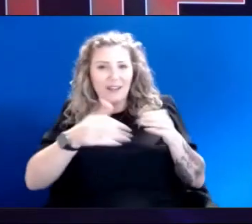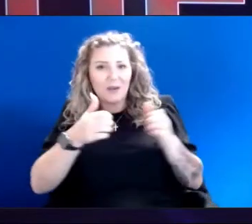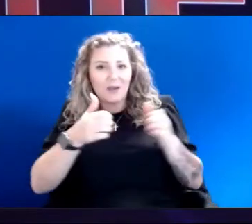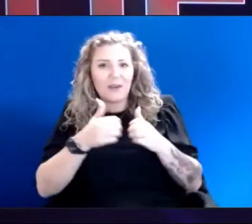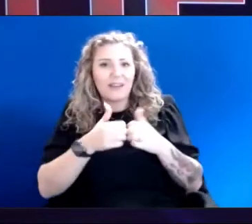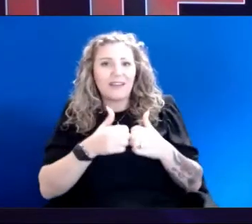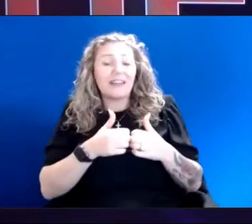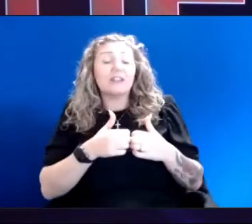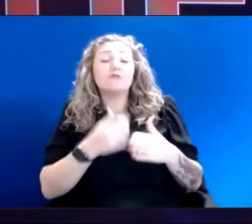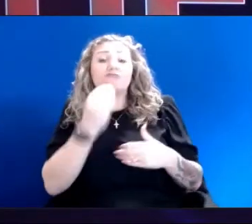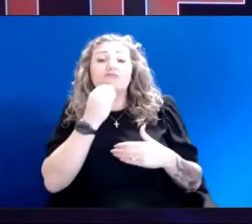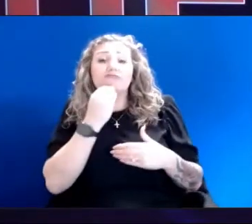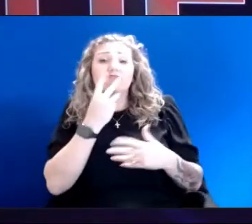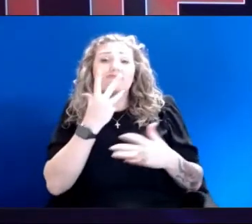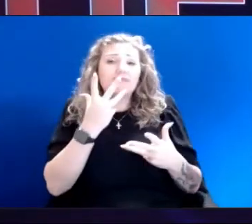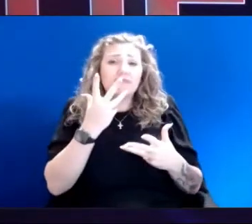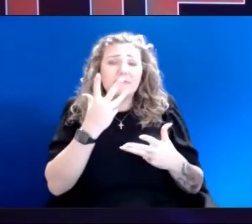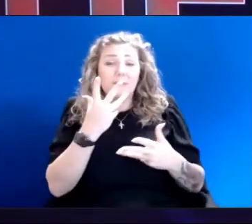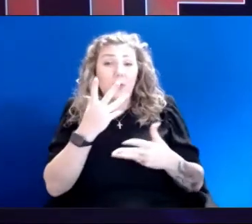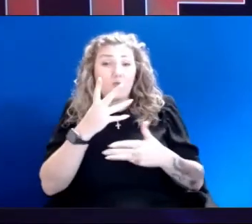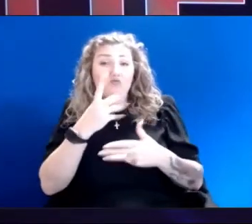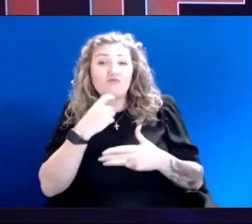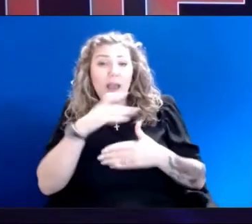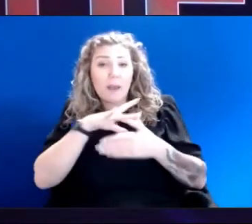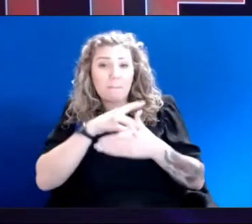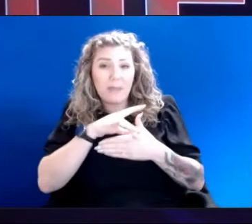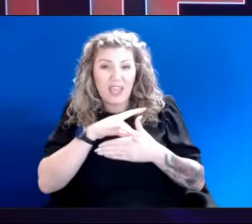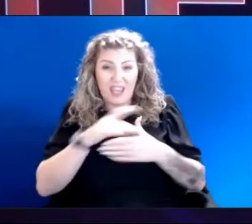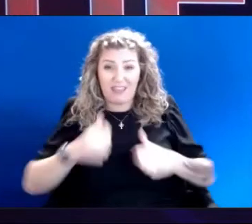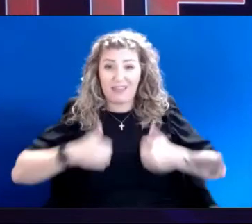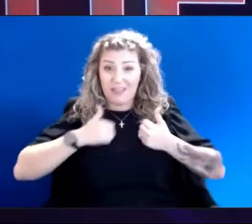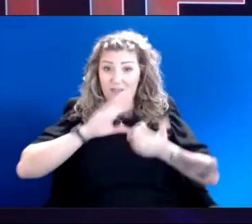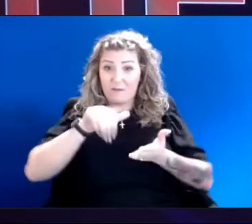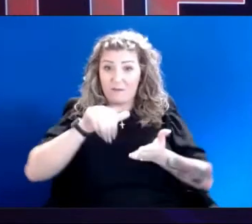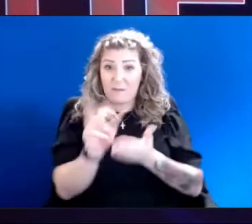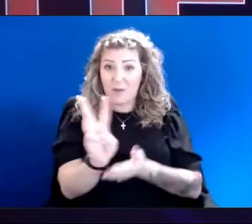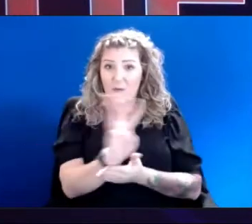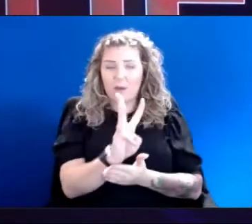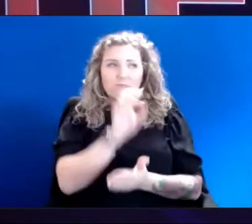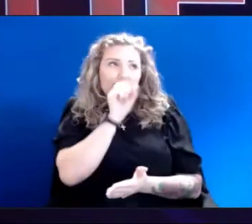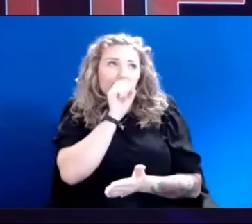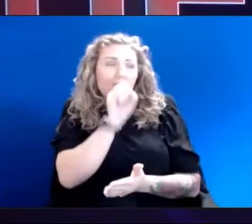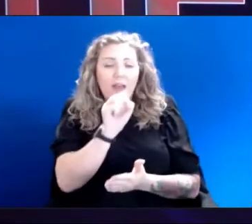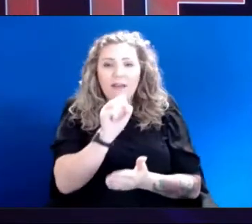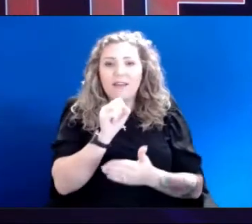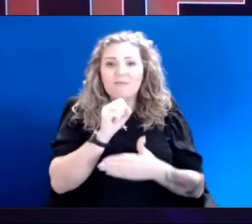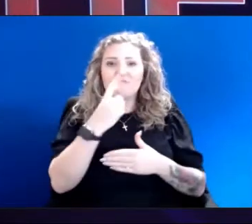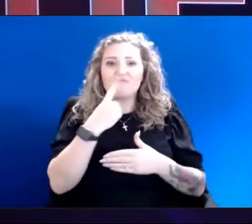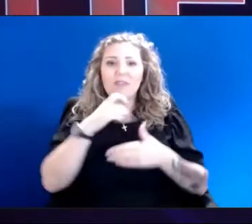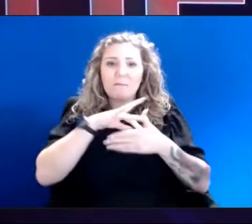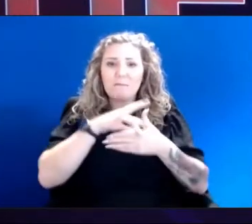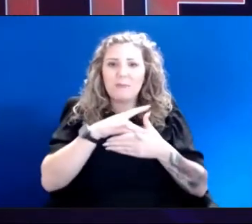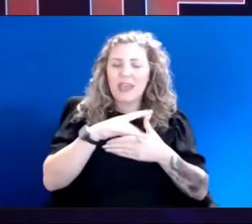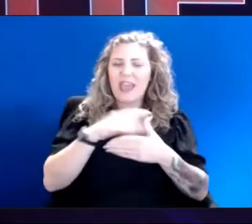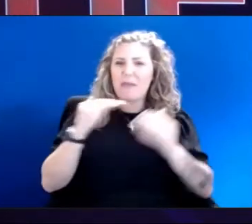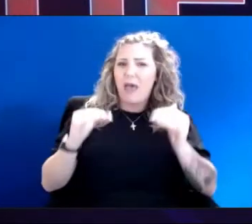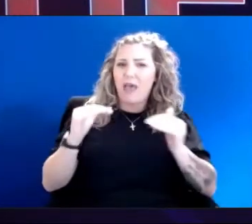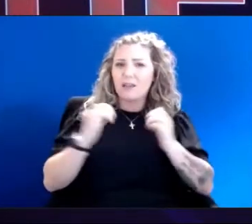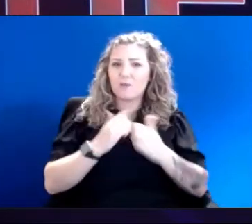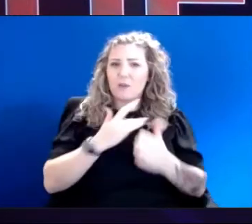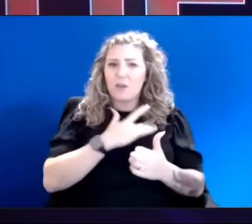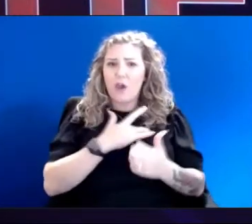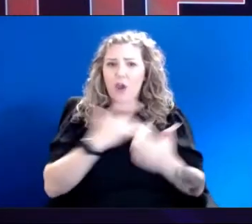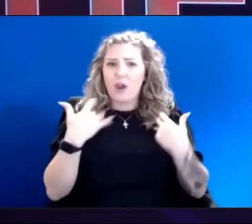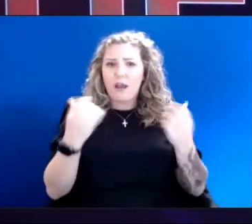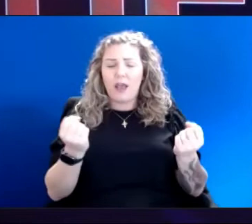for just a minute. We live in the Midwest, so yes, we eat a lot of red meat. How do you balance that with heart health? Here's